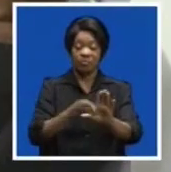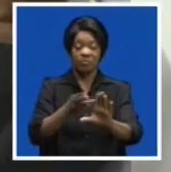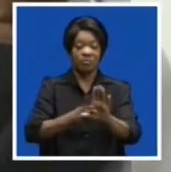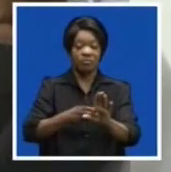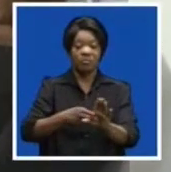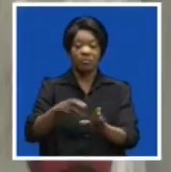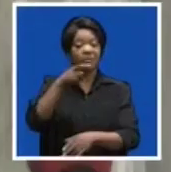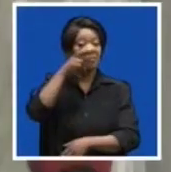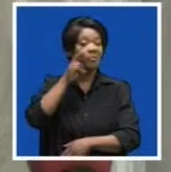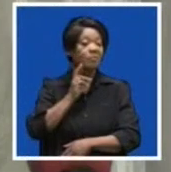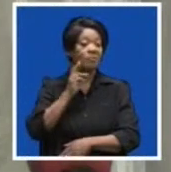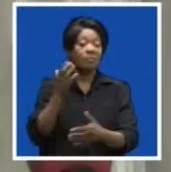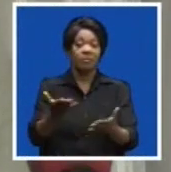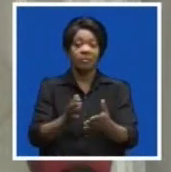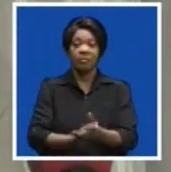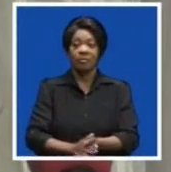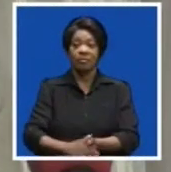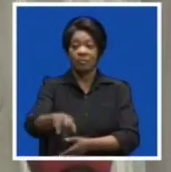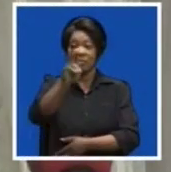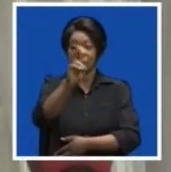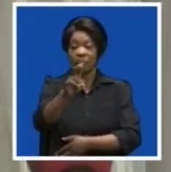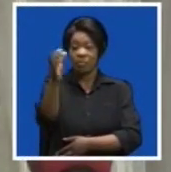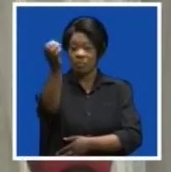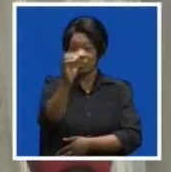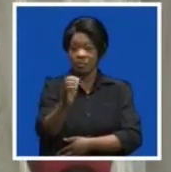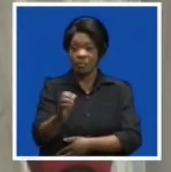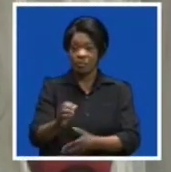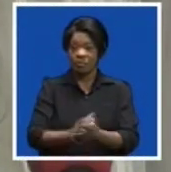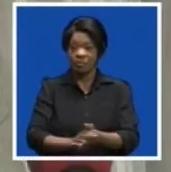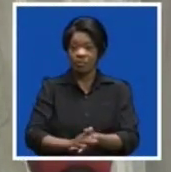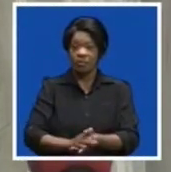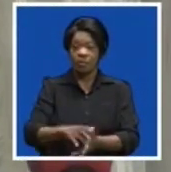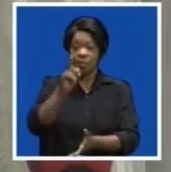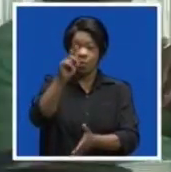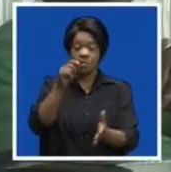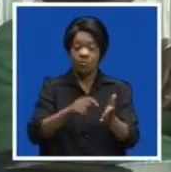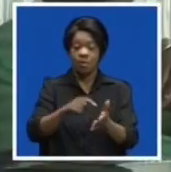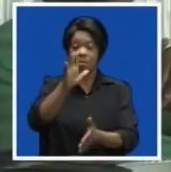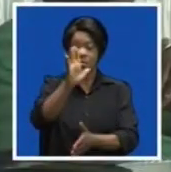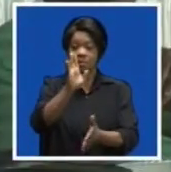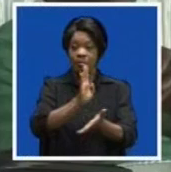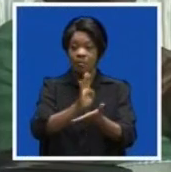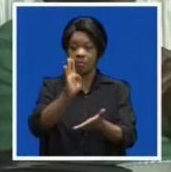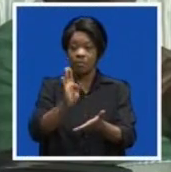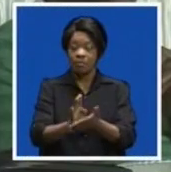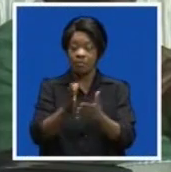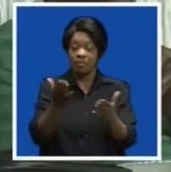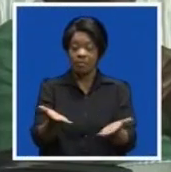smuggled, and 22% of 1.5 billion. It's a lot of